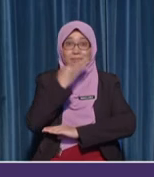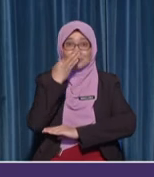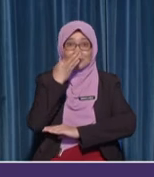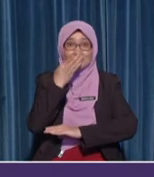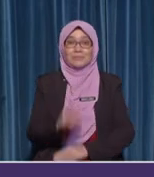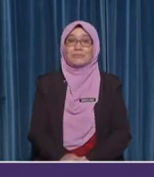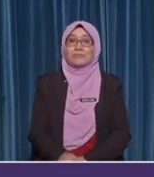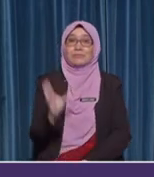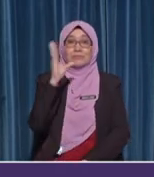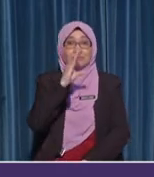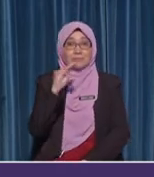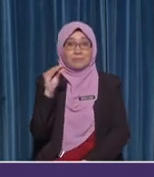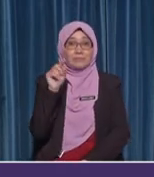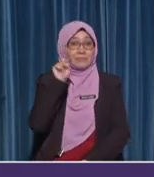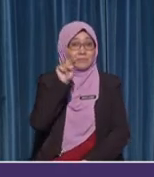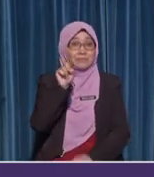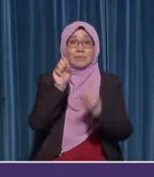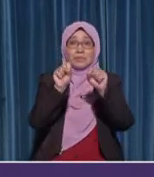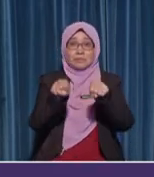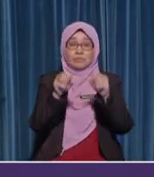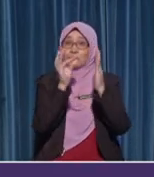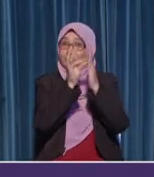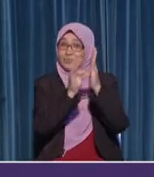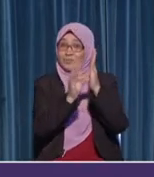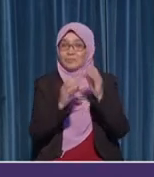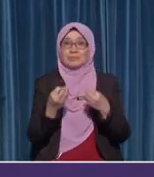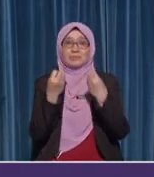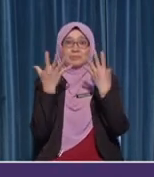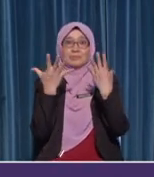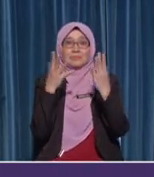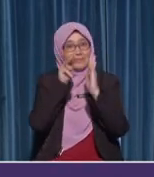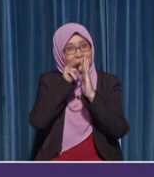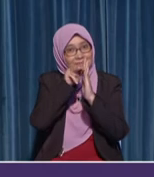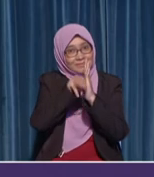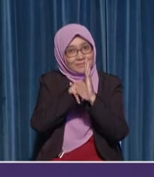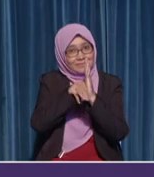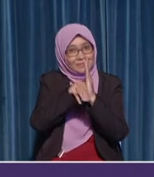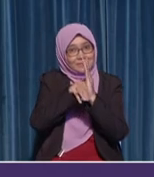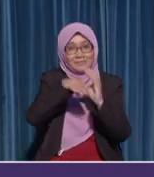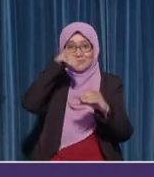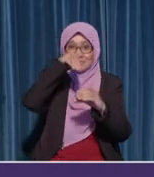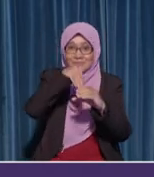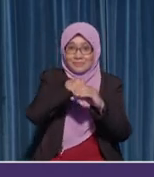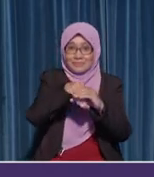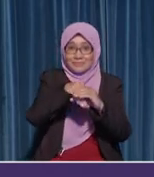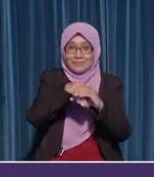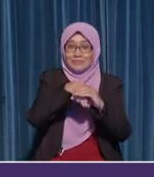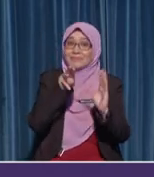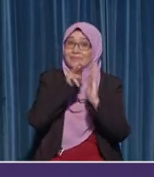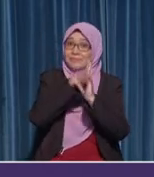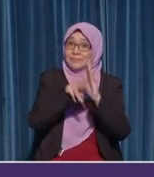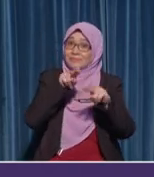And you can also count how many minutes in the minute hand shows.